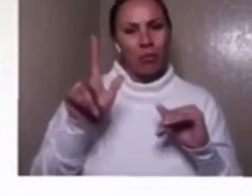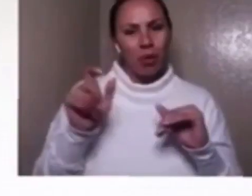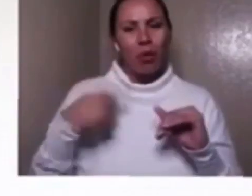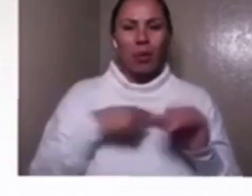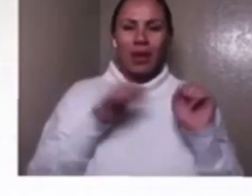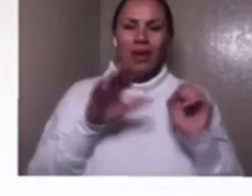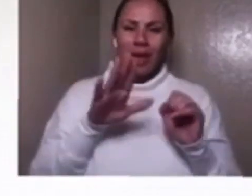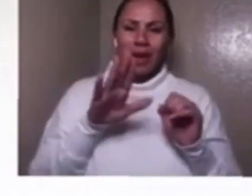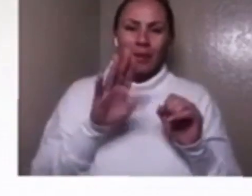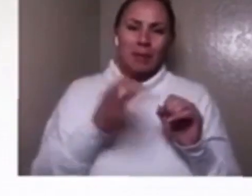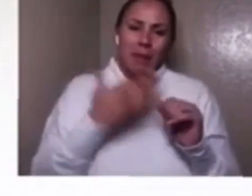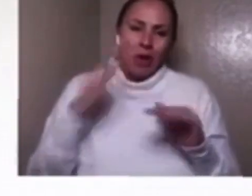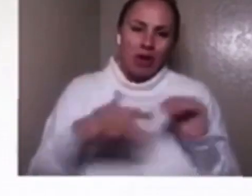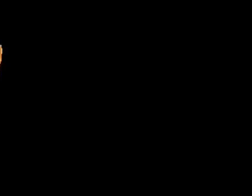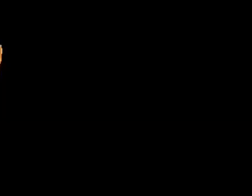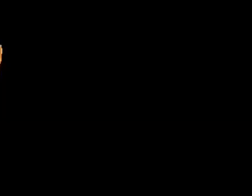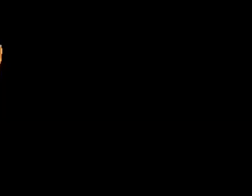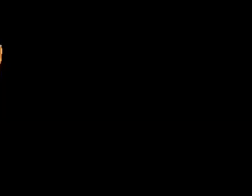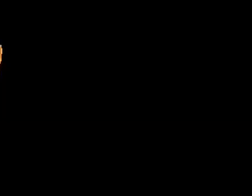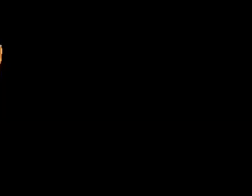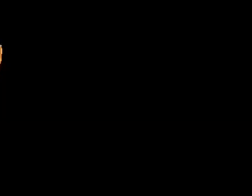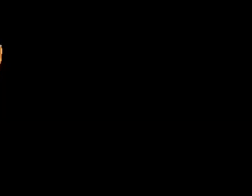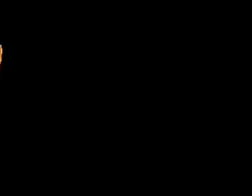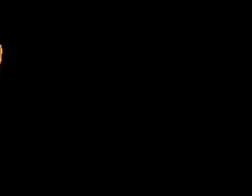We can be better than we are.